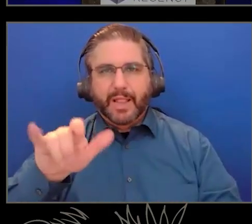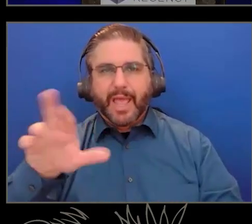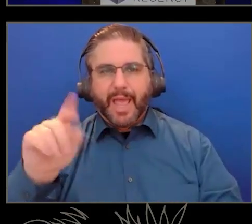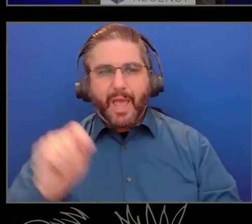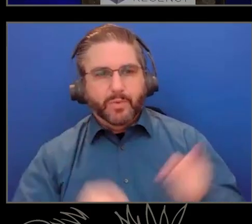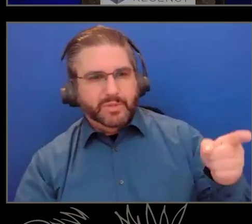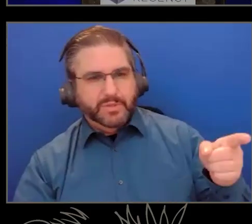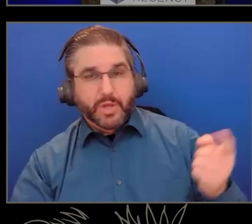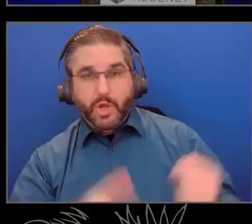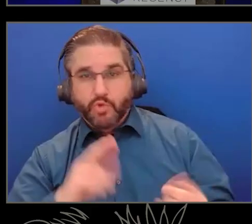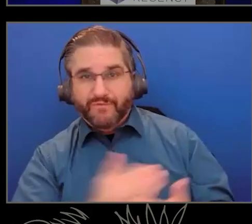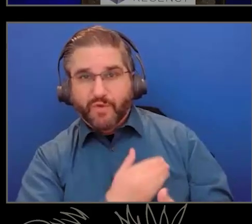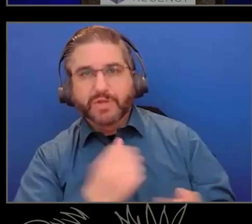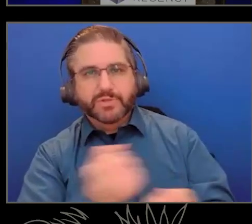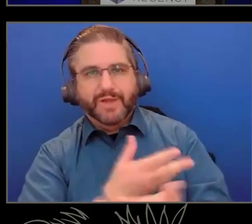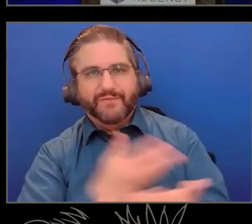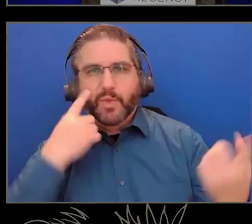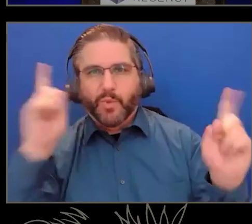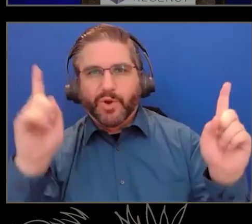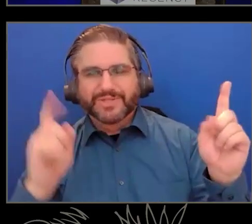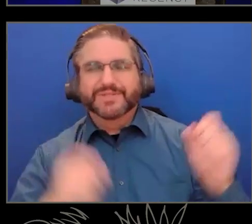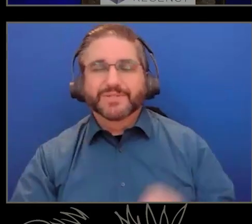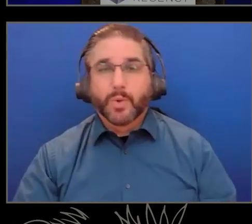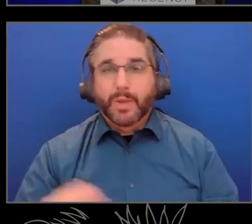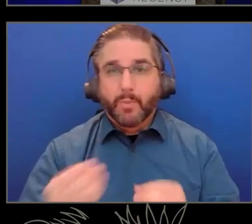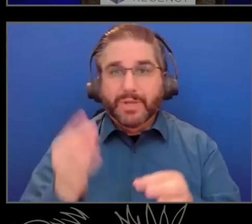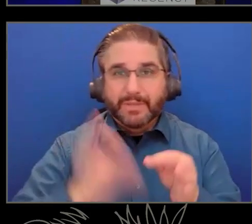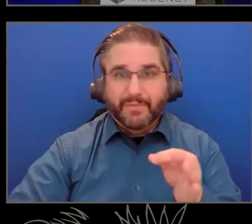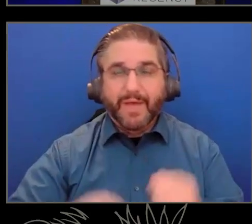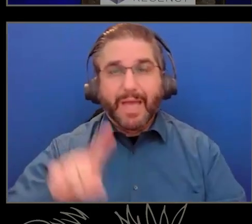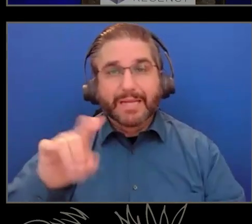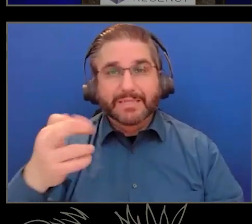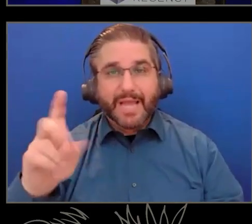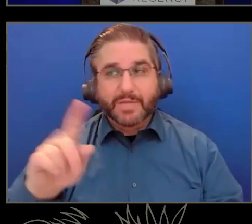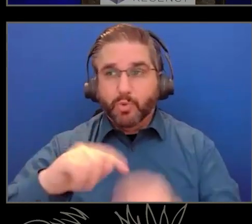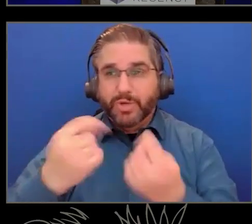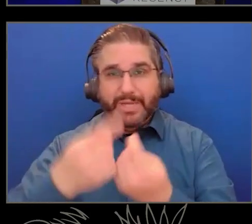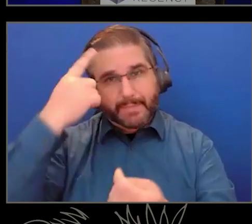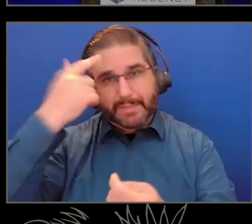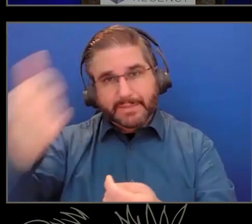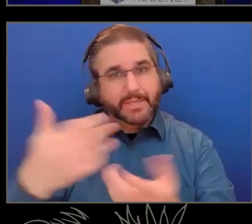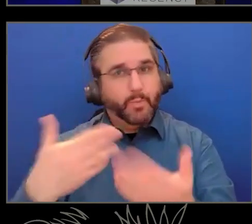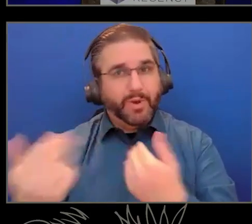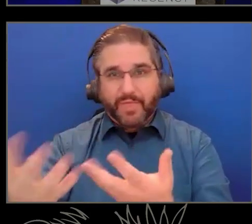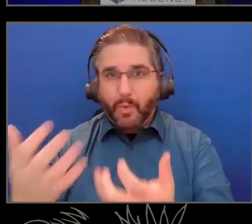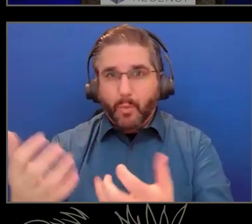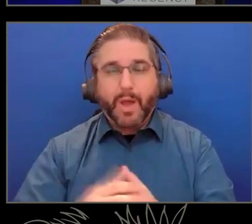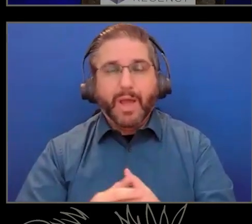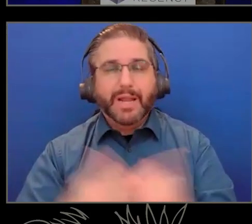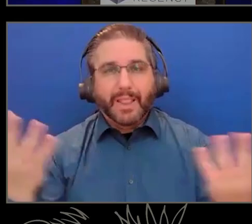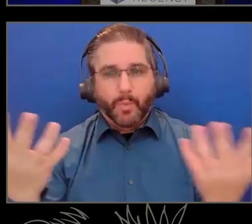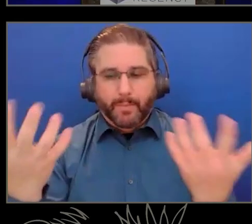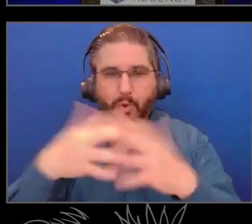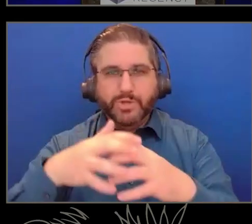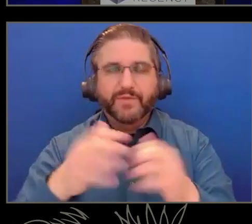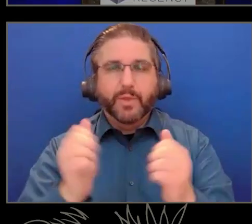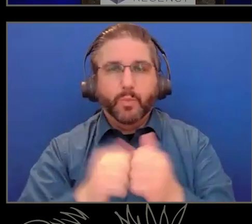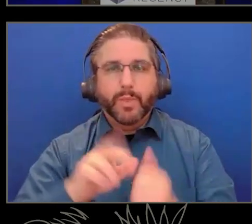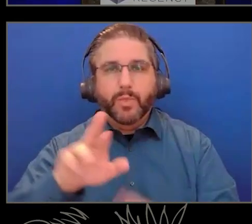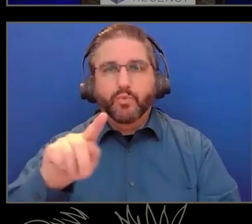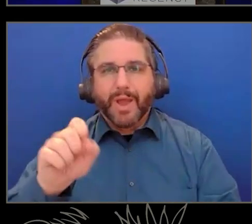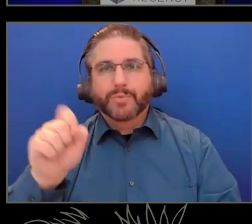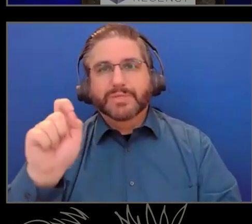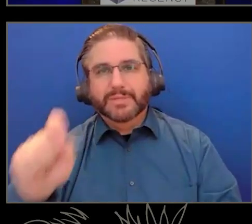which is great. So we've simplified that. The dashboard team gets to do whatever they want to do. We get to do, we just get to merge everything into the routes.ts file, which is really